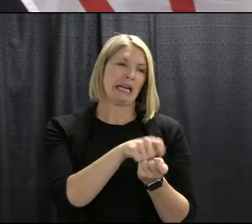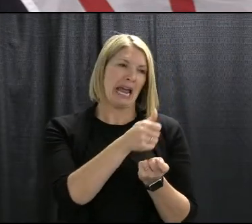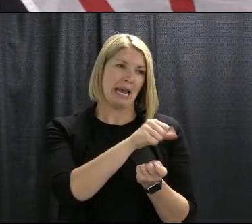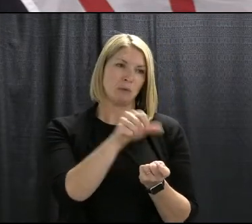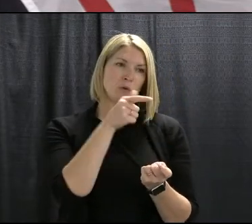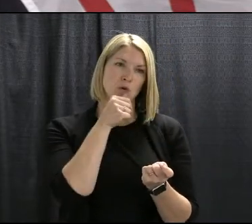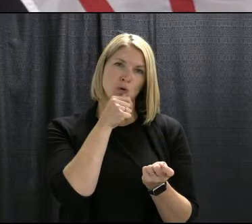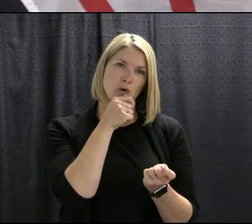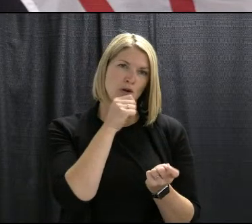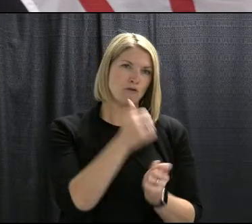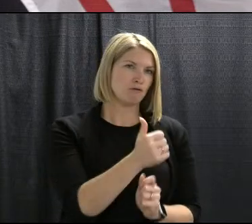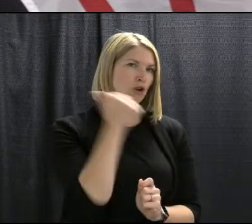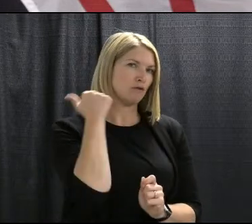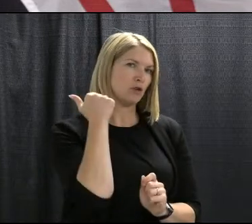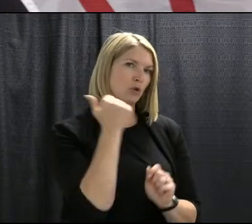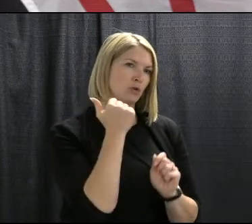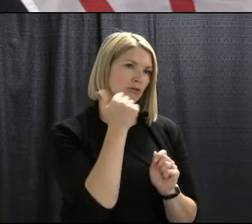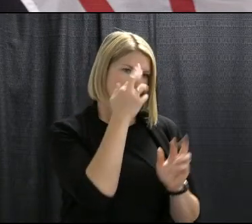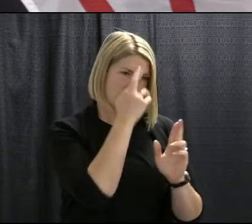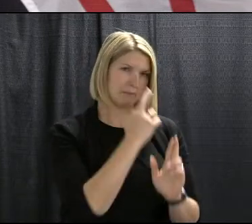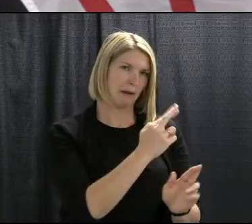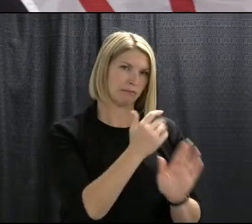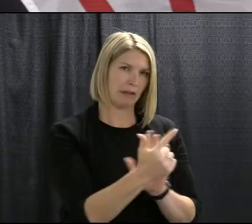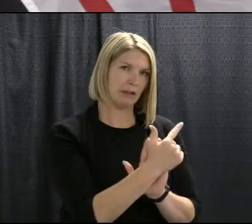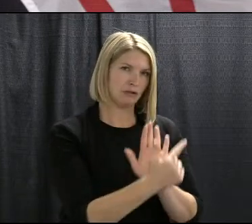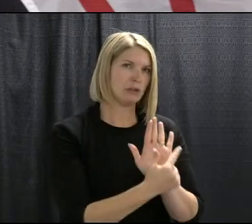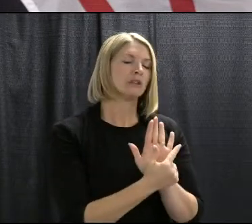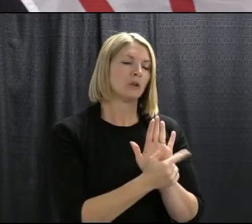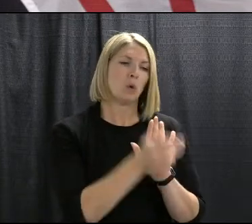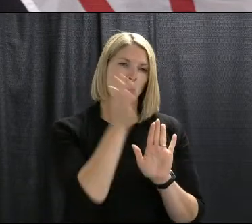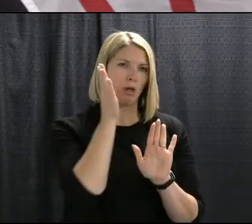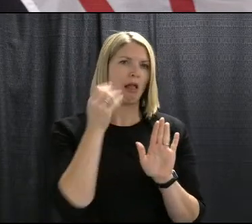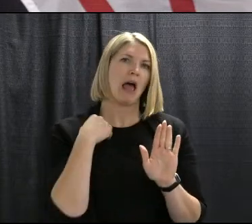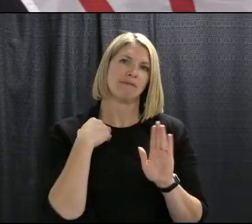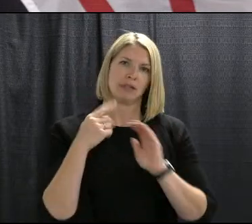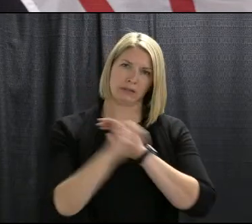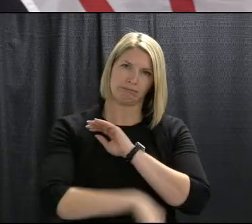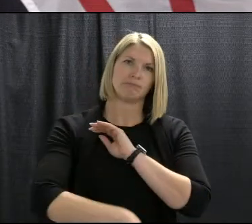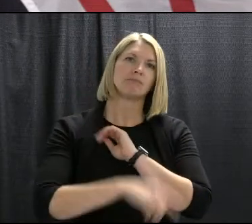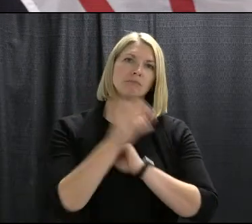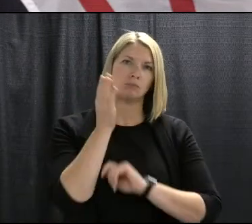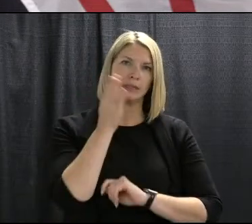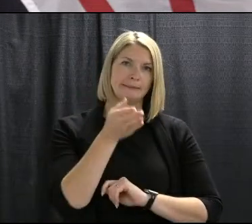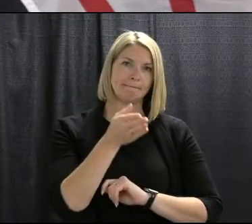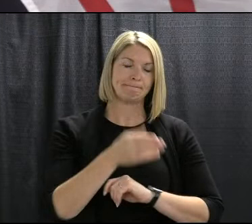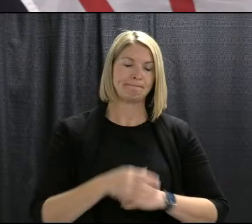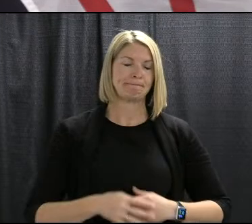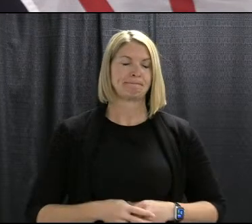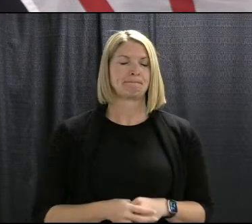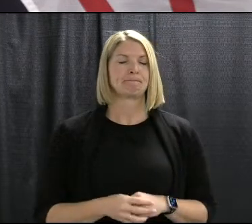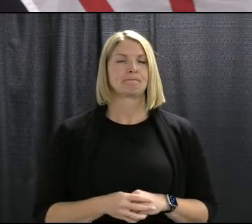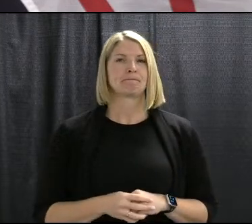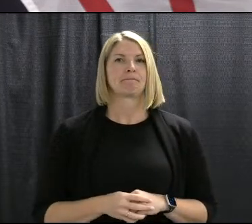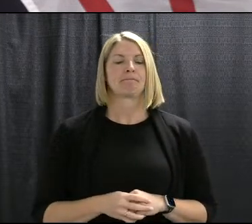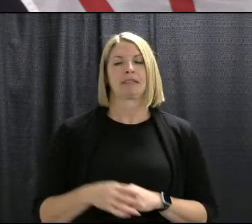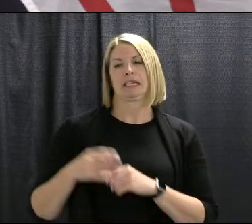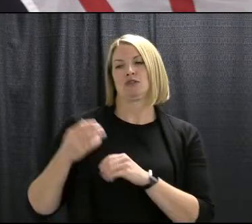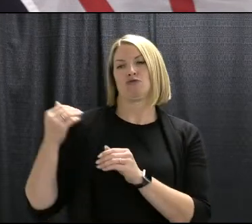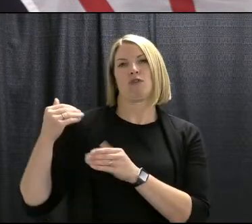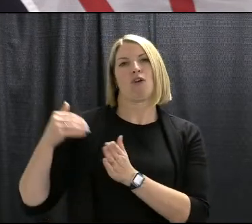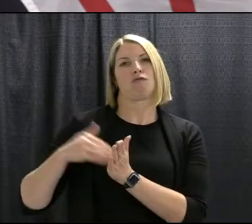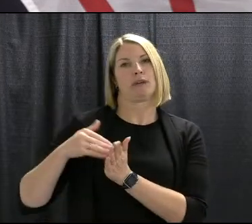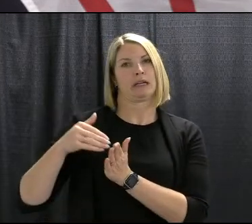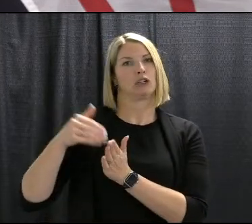equity or pay transparency elements as required. In addition to regular reporting on pay equity and pay